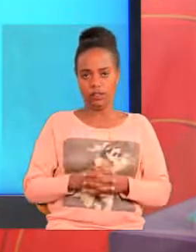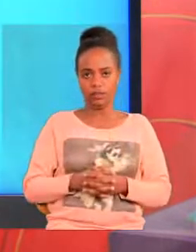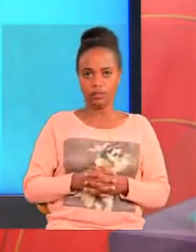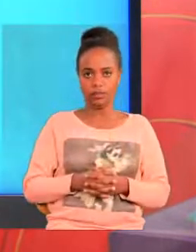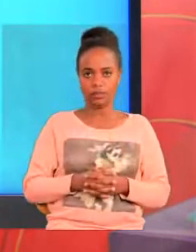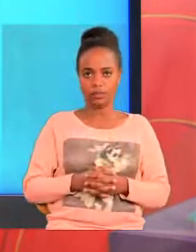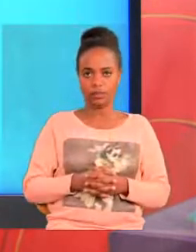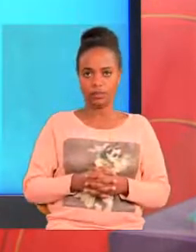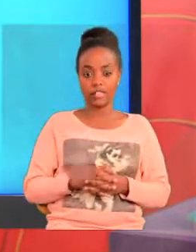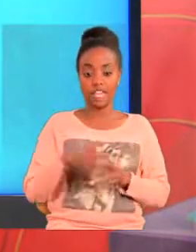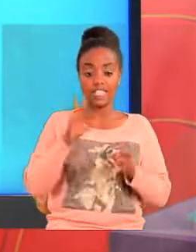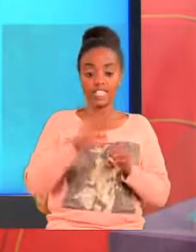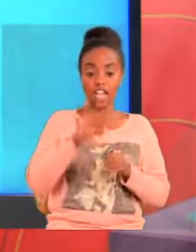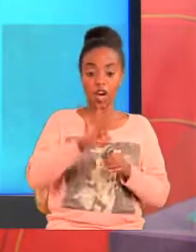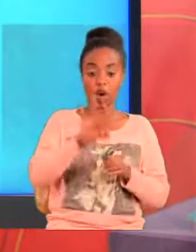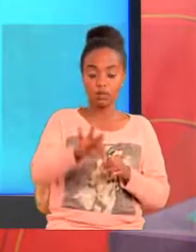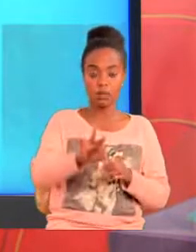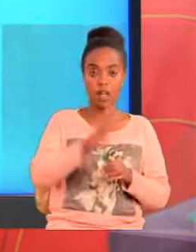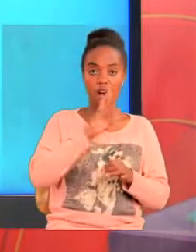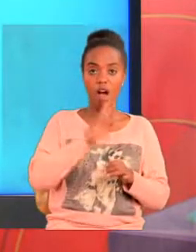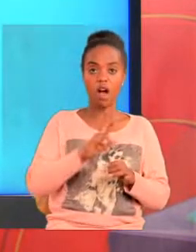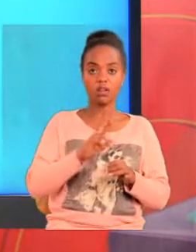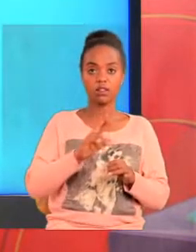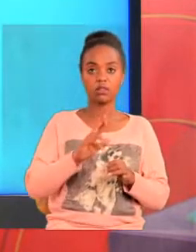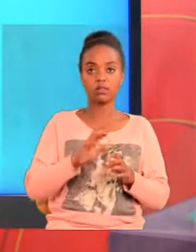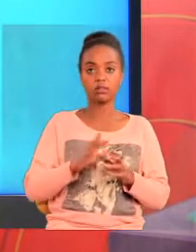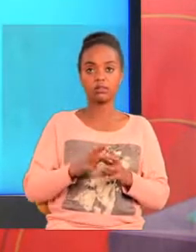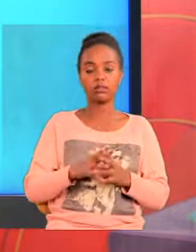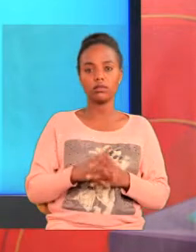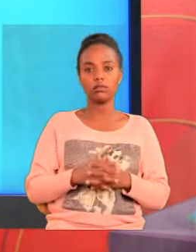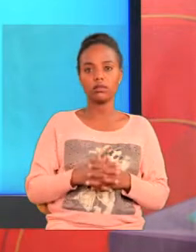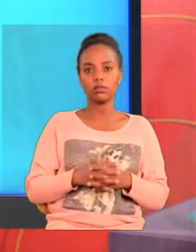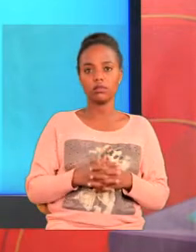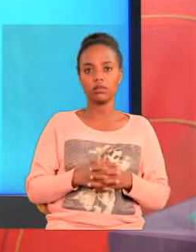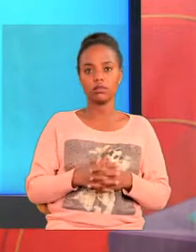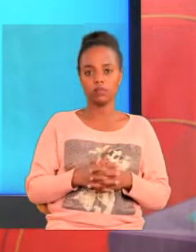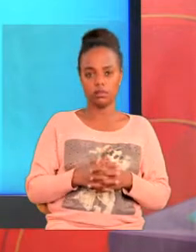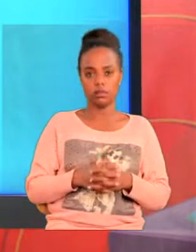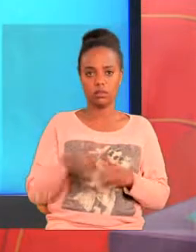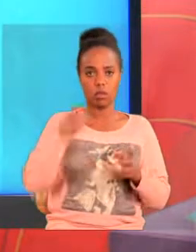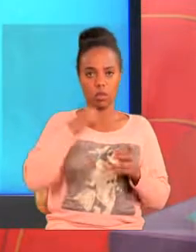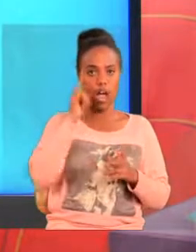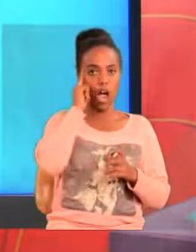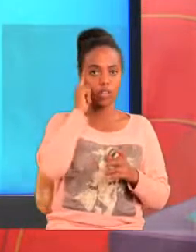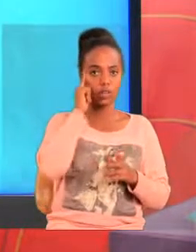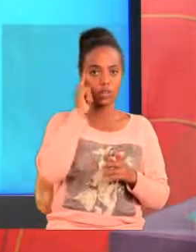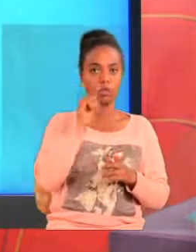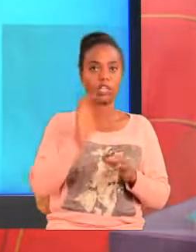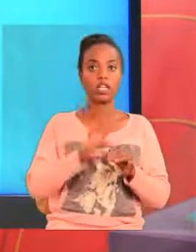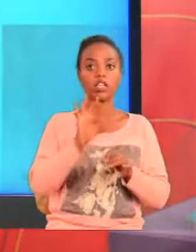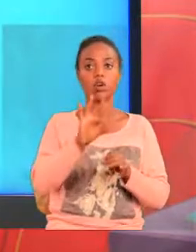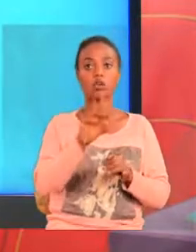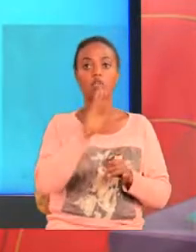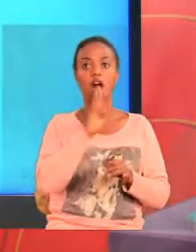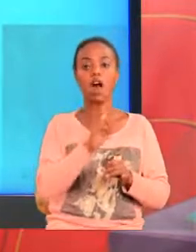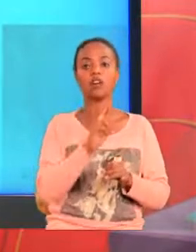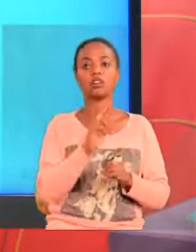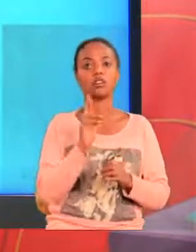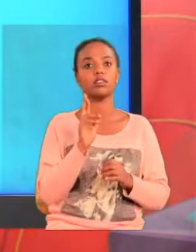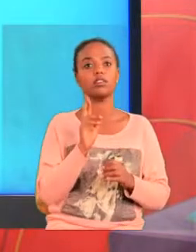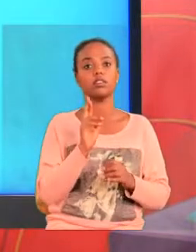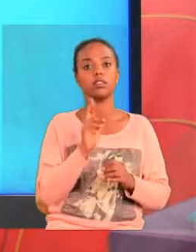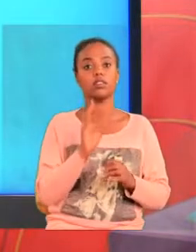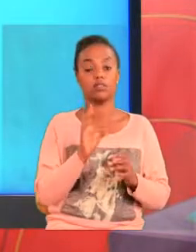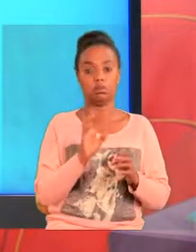the crops are ruined. Another statement. Let's assume Q to be the crops are ruined.